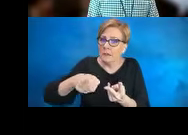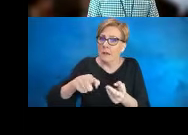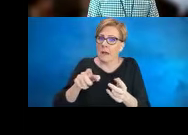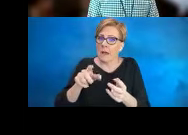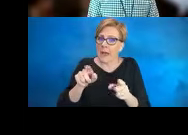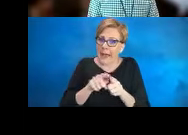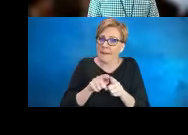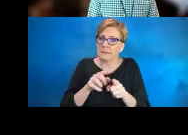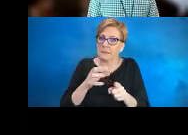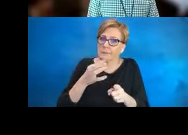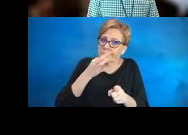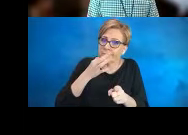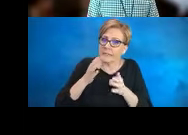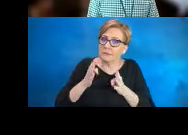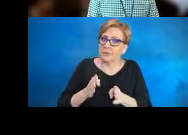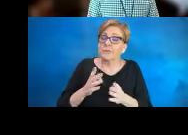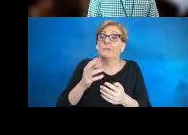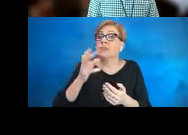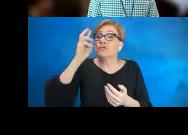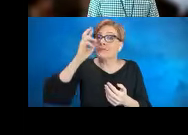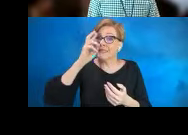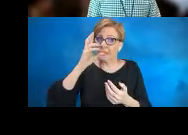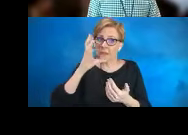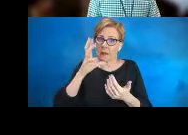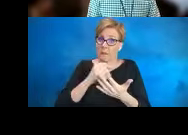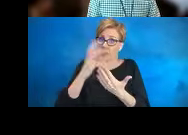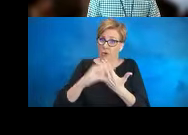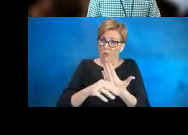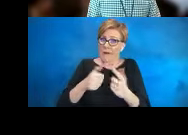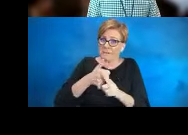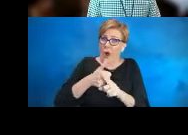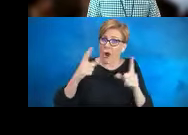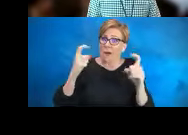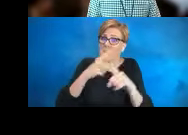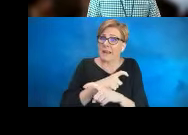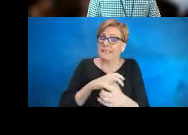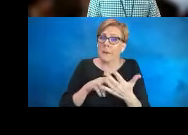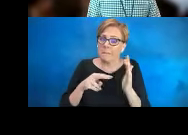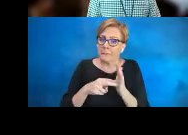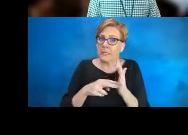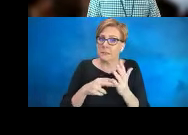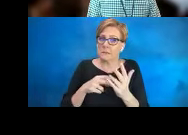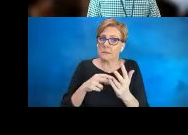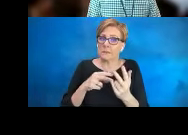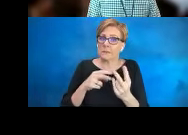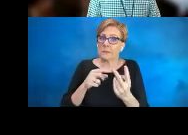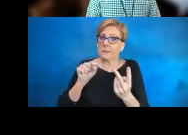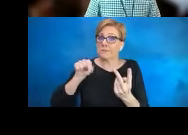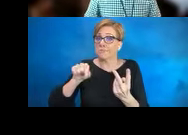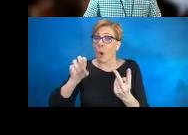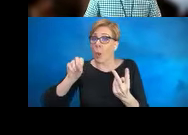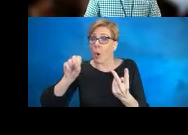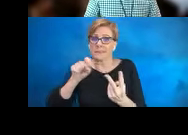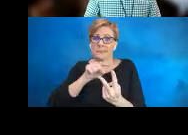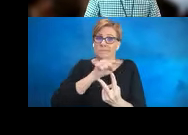advocates know, is because these are very complex programs. And so it's sort of impossible to get the level of depth of knowledge that you